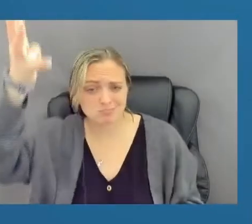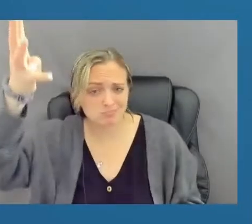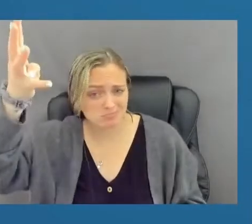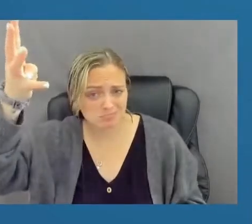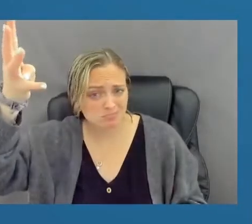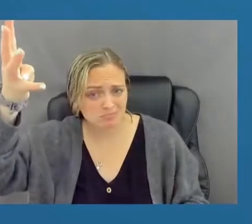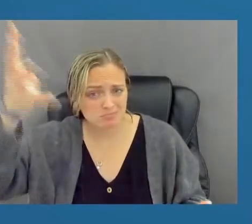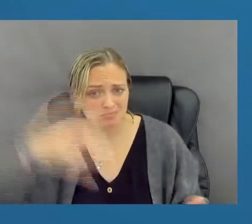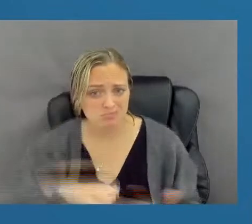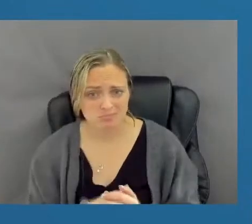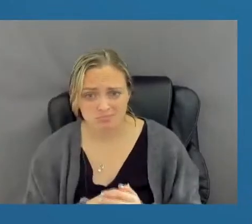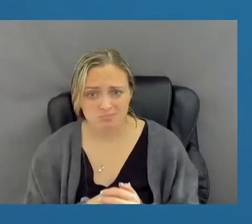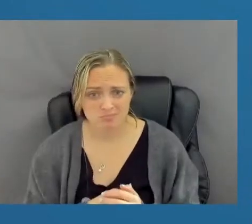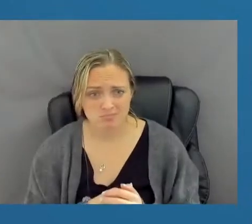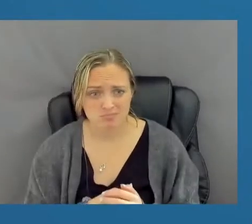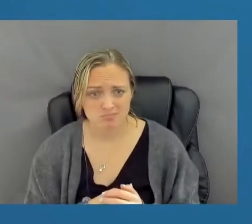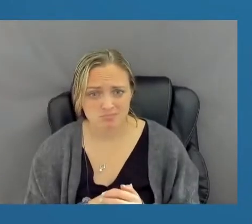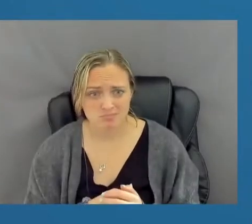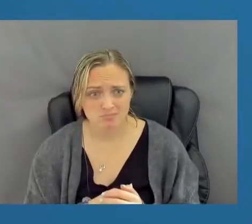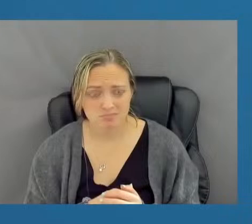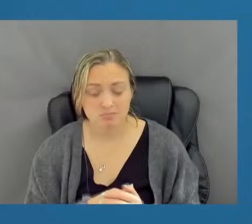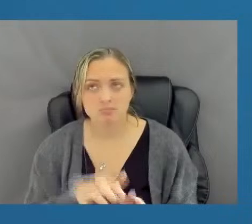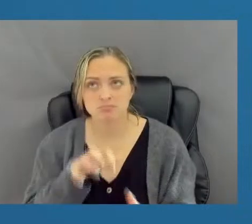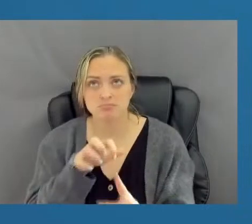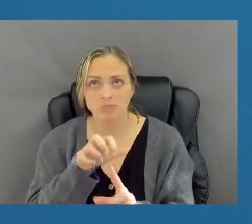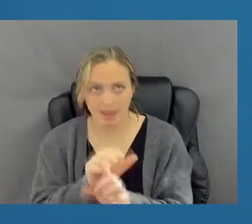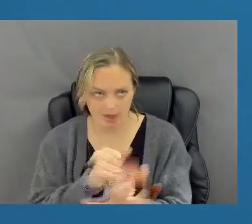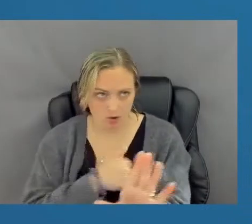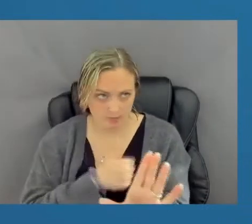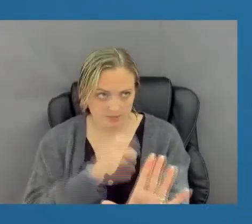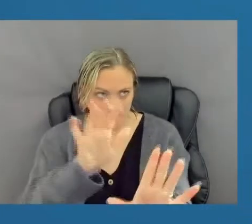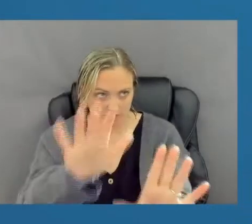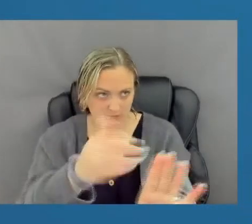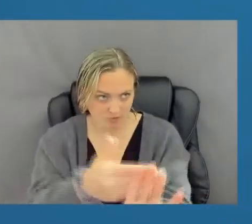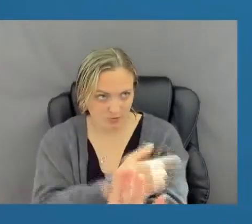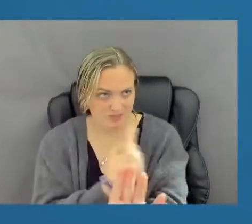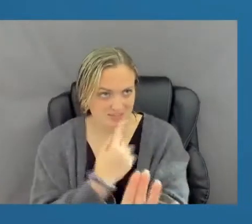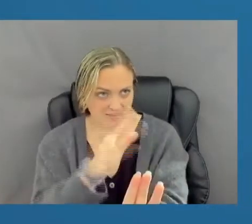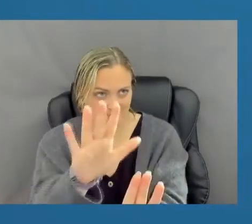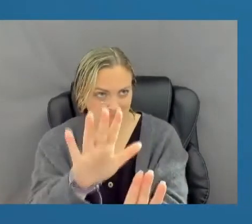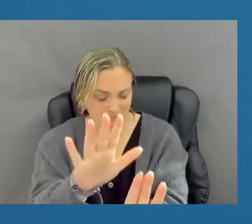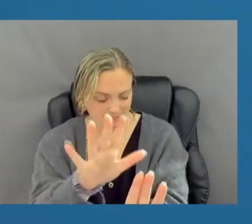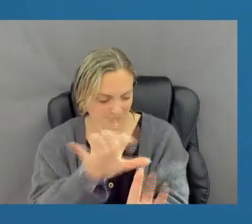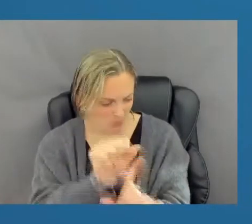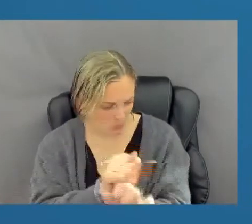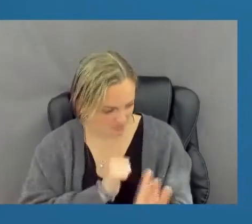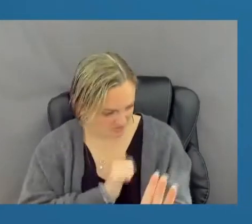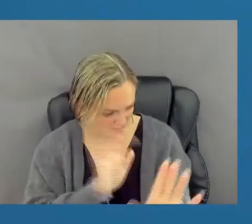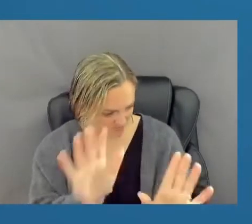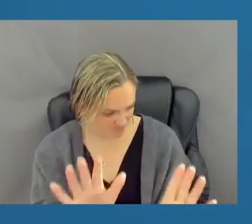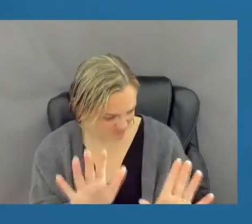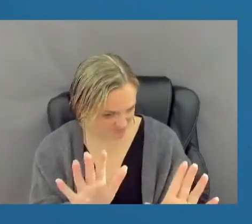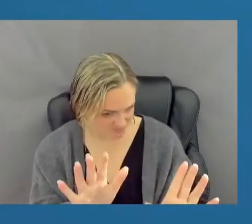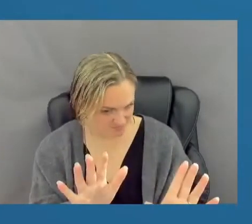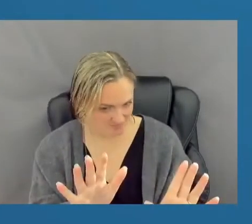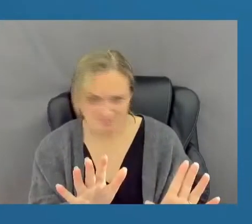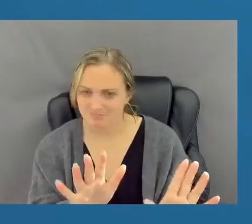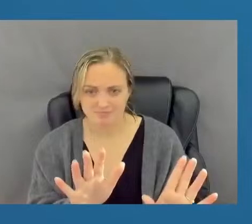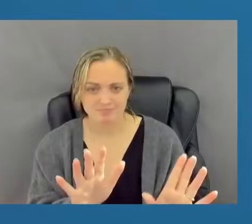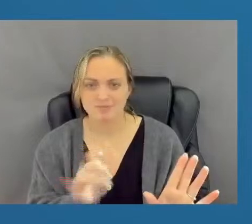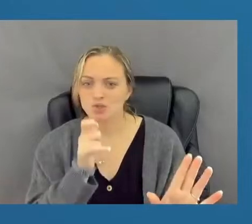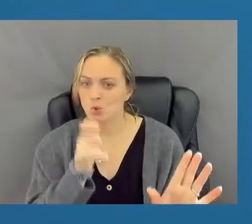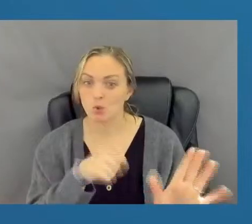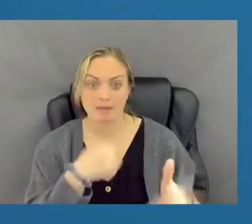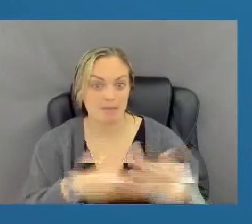up. I caught myself. Okay, caught myself. Don't get me on a roll.